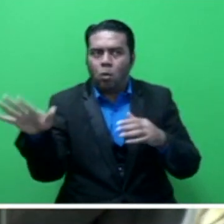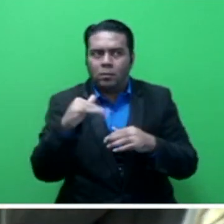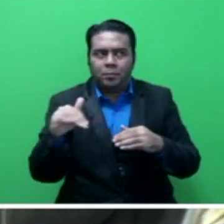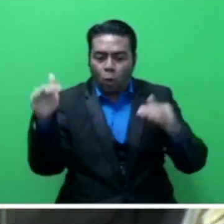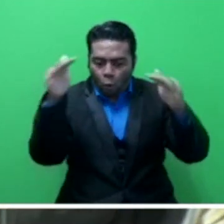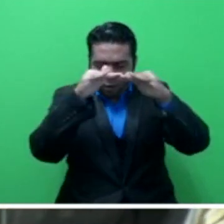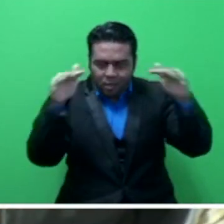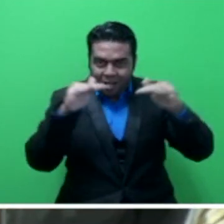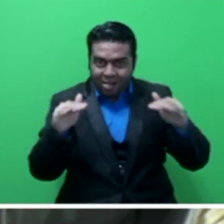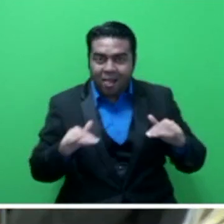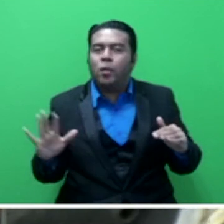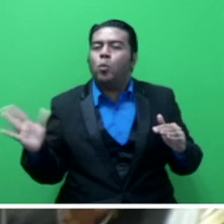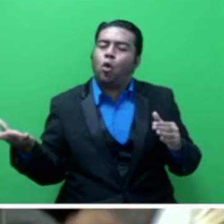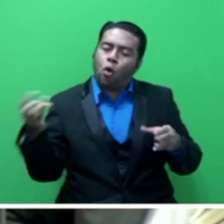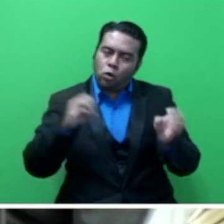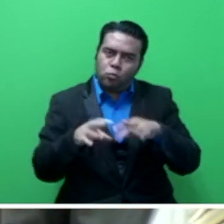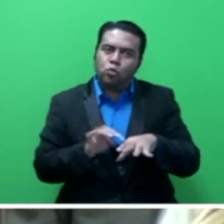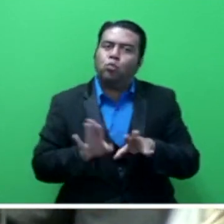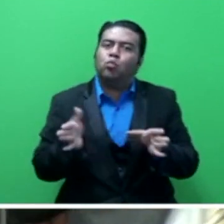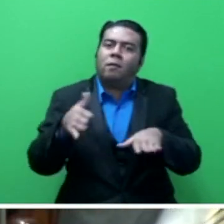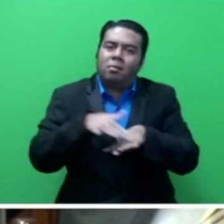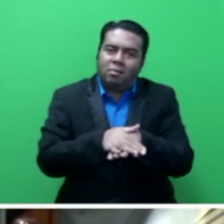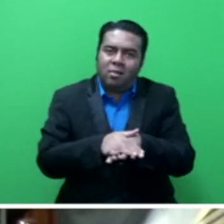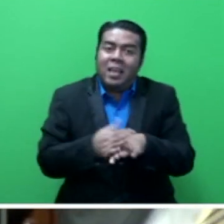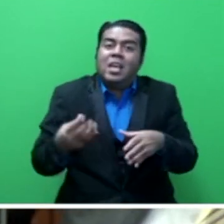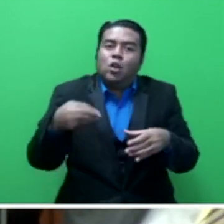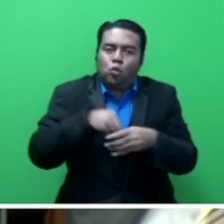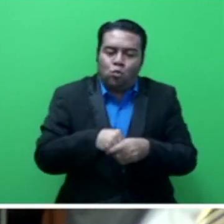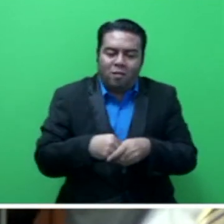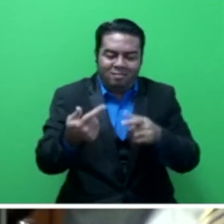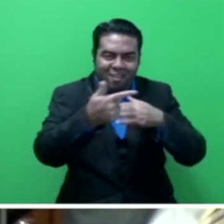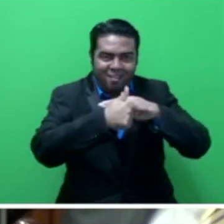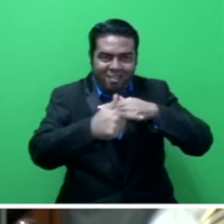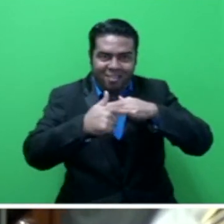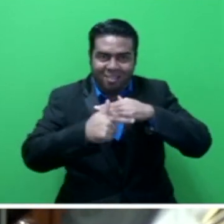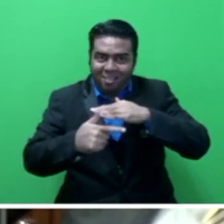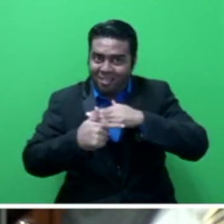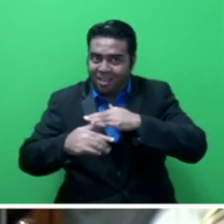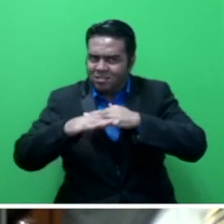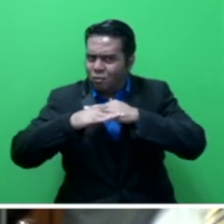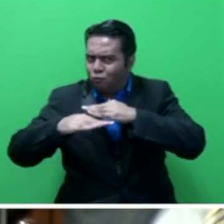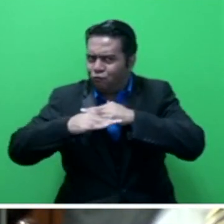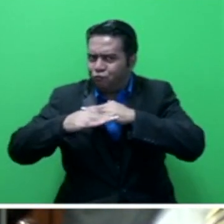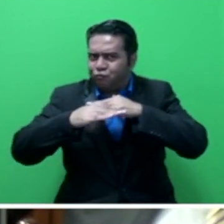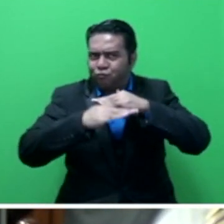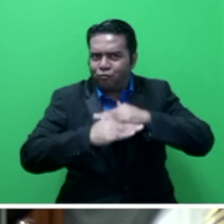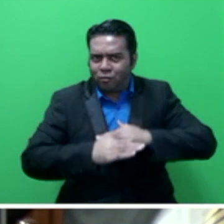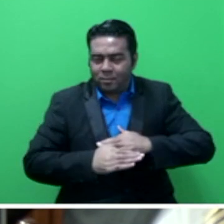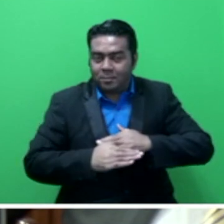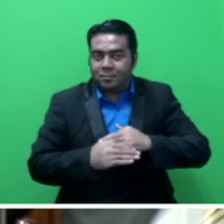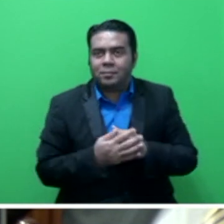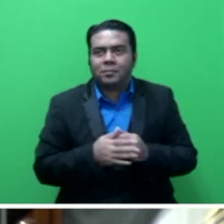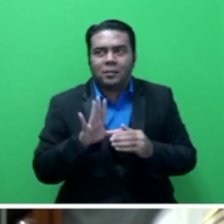many layers all contribute. Included in it is the slight restrictions that we currently have in